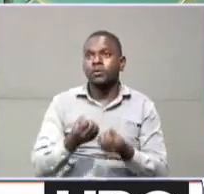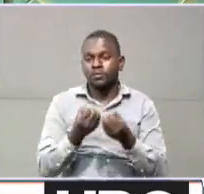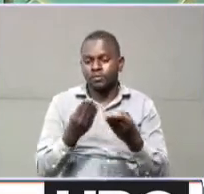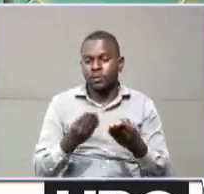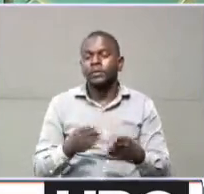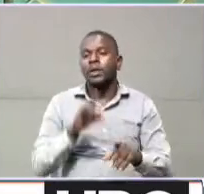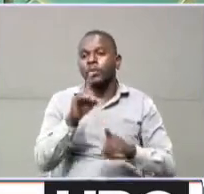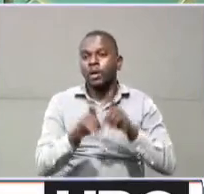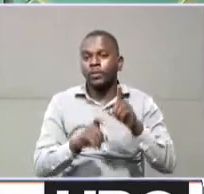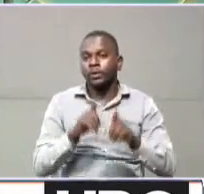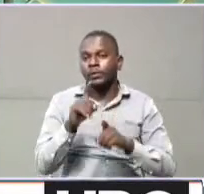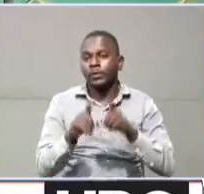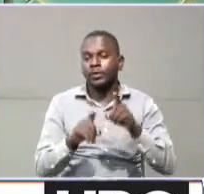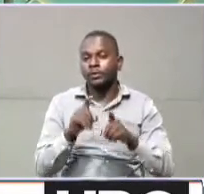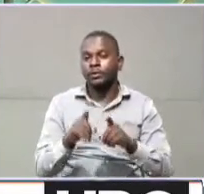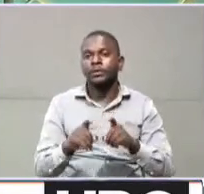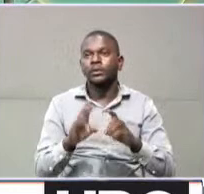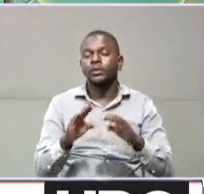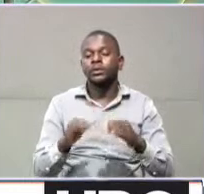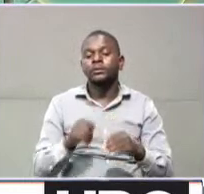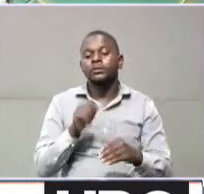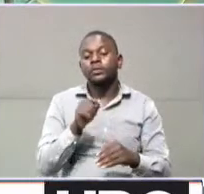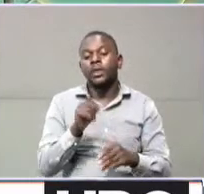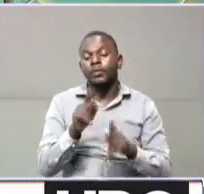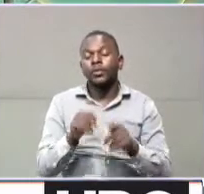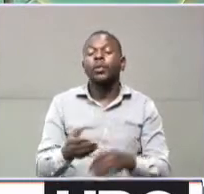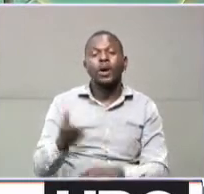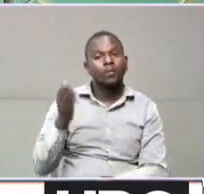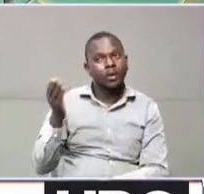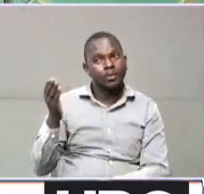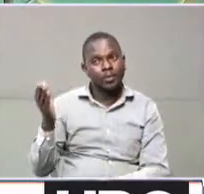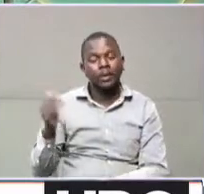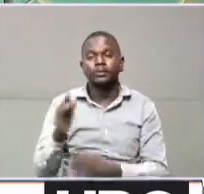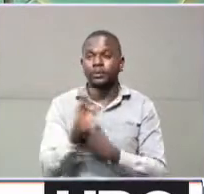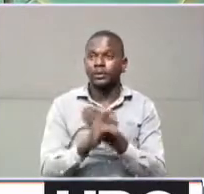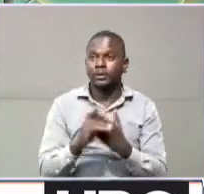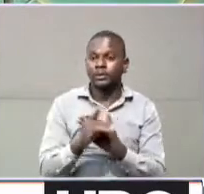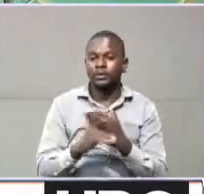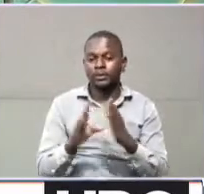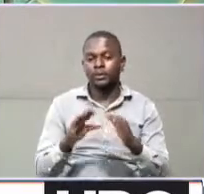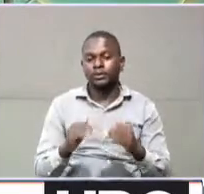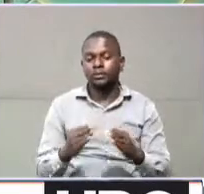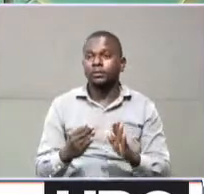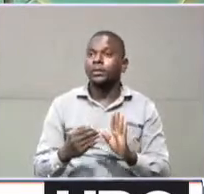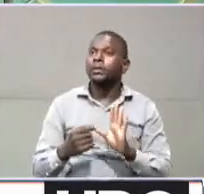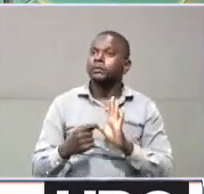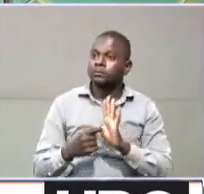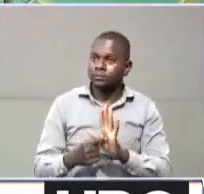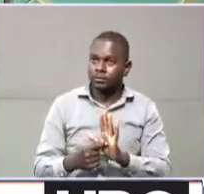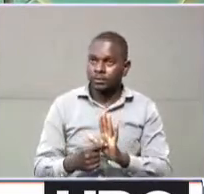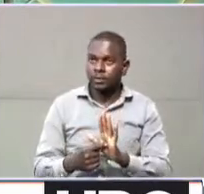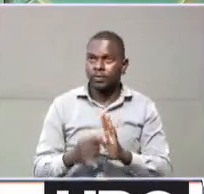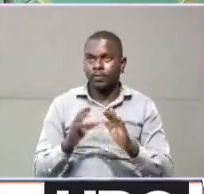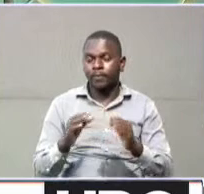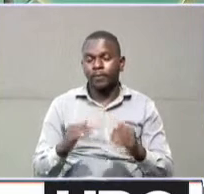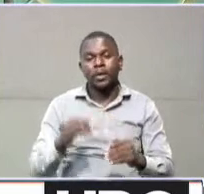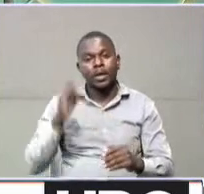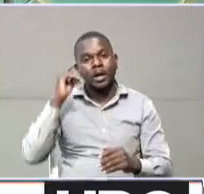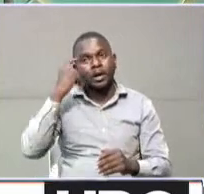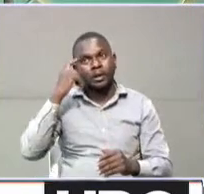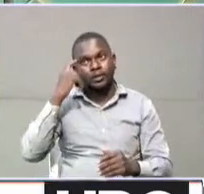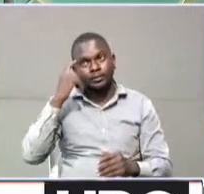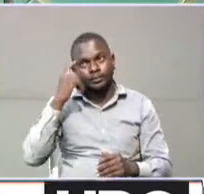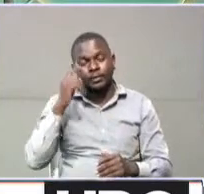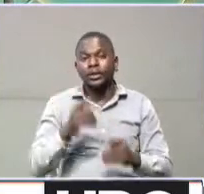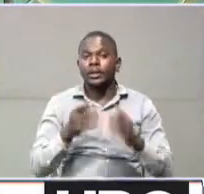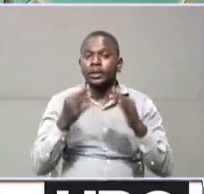some of the questions and those people on the ground are less exposed than us so i think